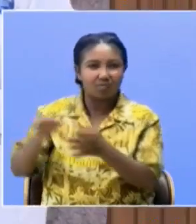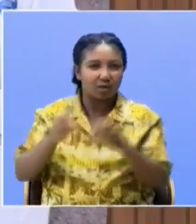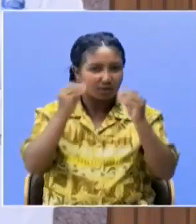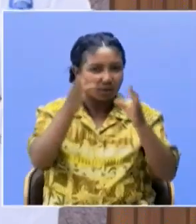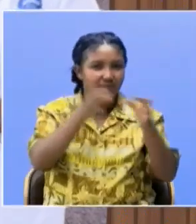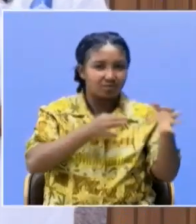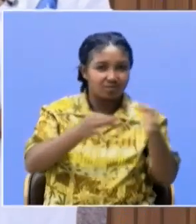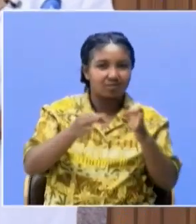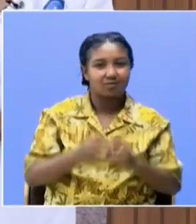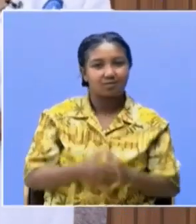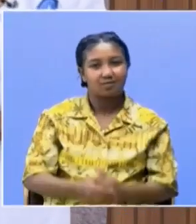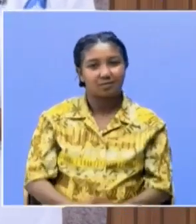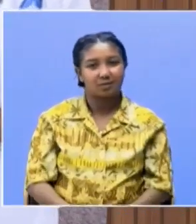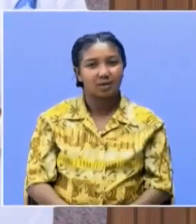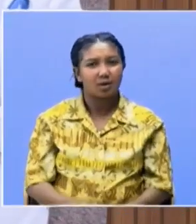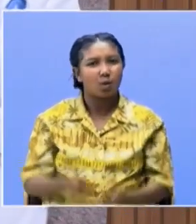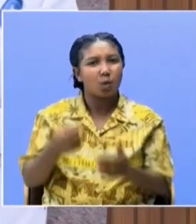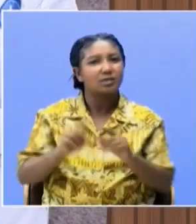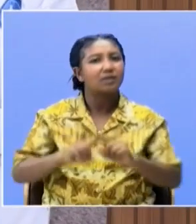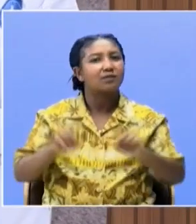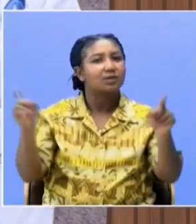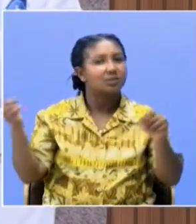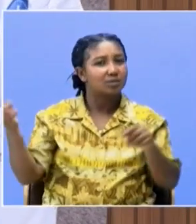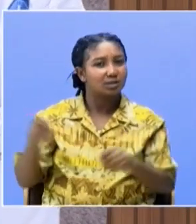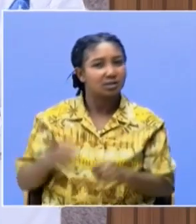mentor. Yeah? What is the difference?